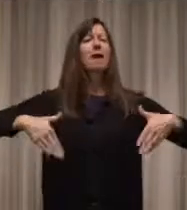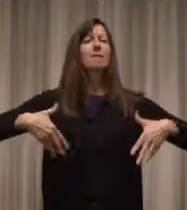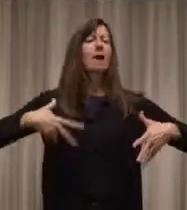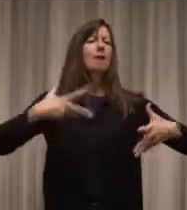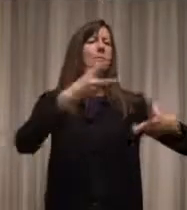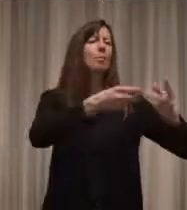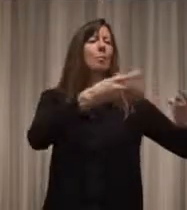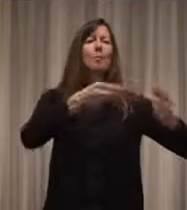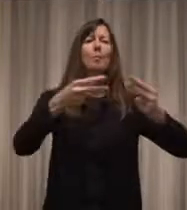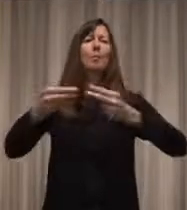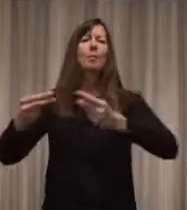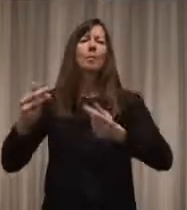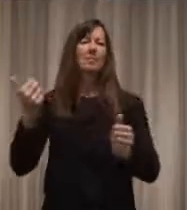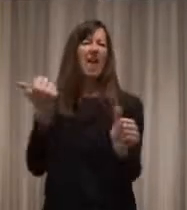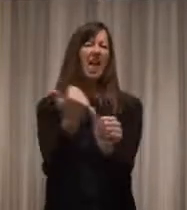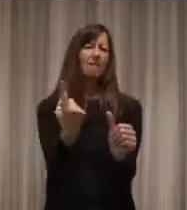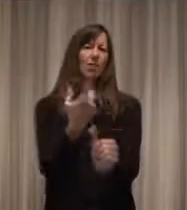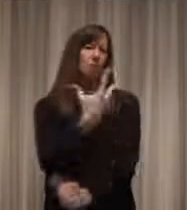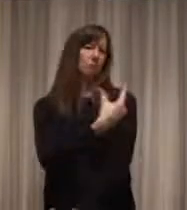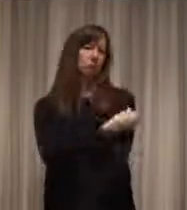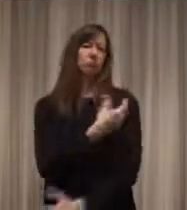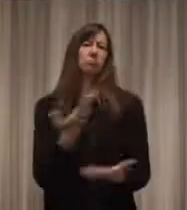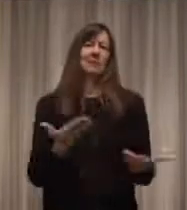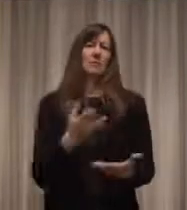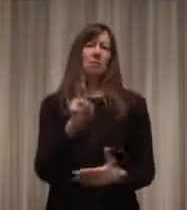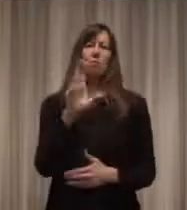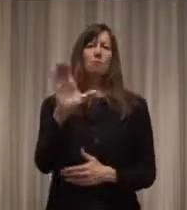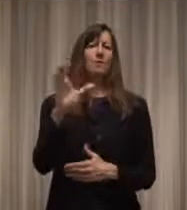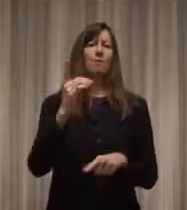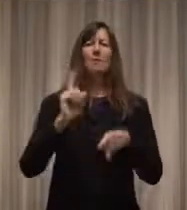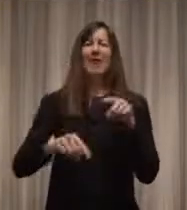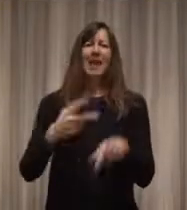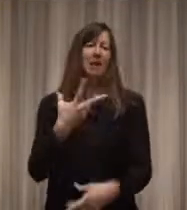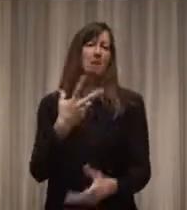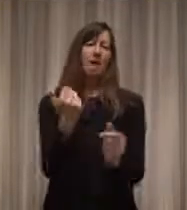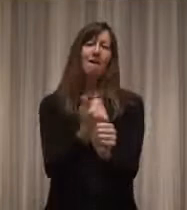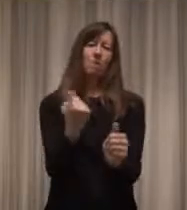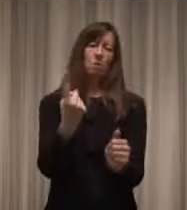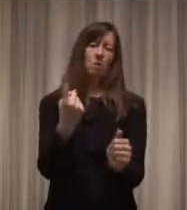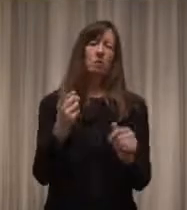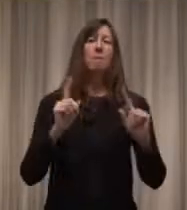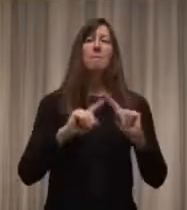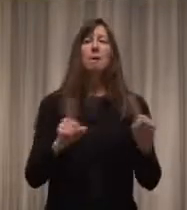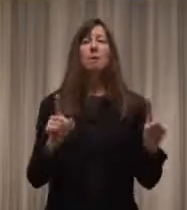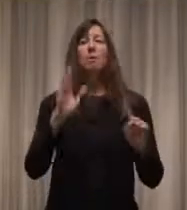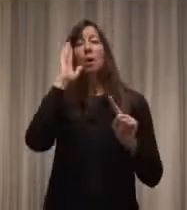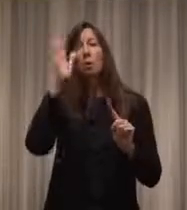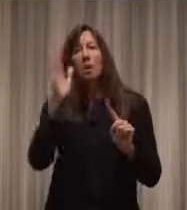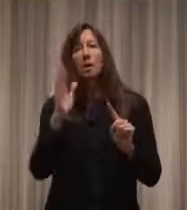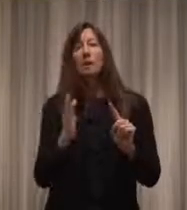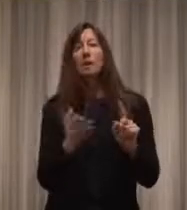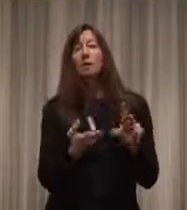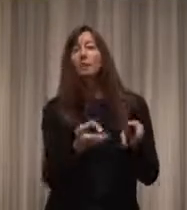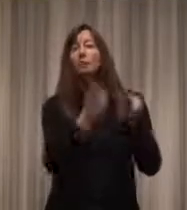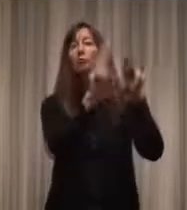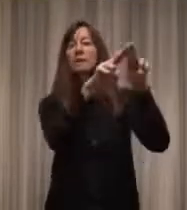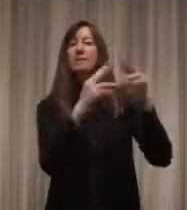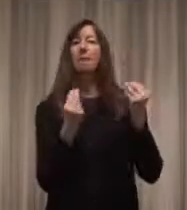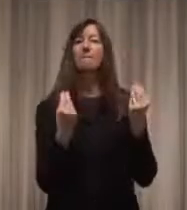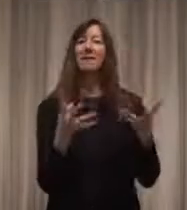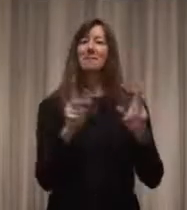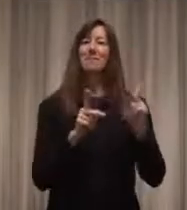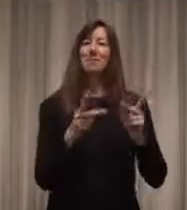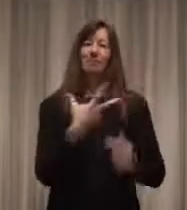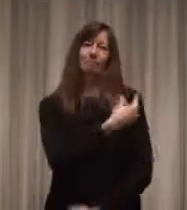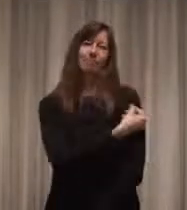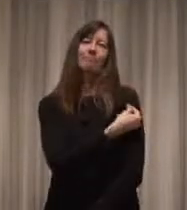on week, we here have been able to consistently up the total numbers, and that we will continue to do that, and that everybody